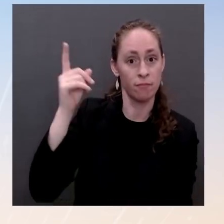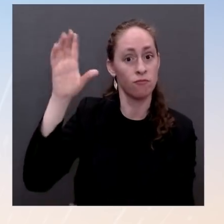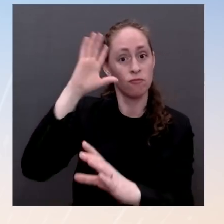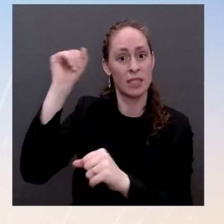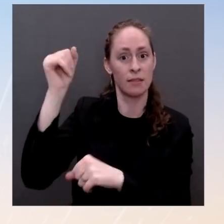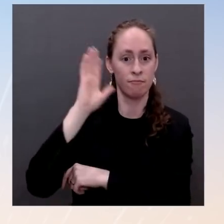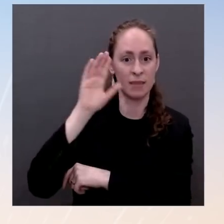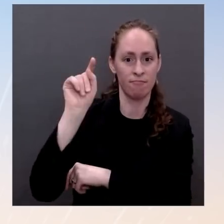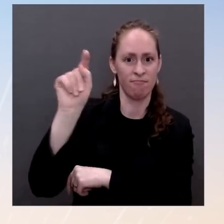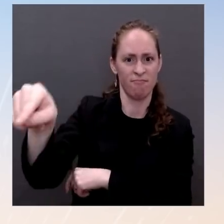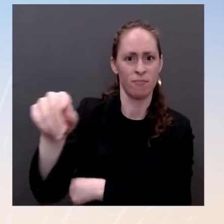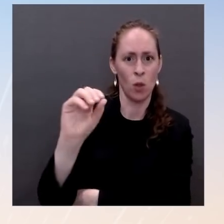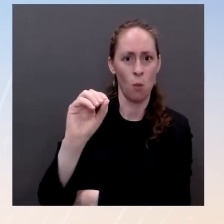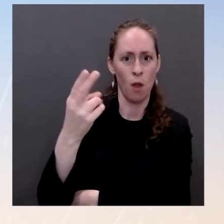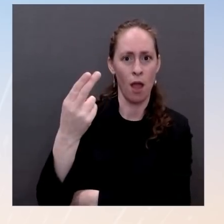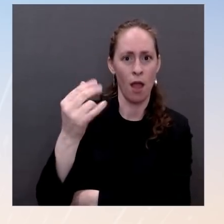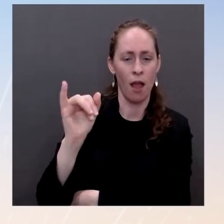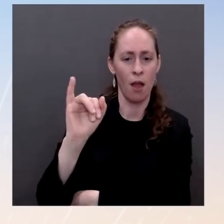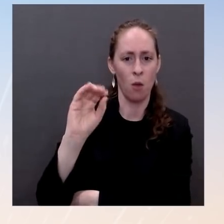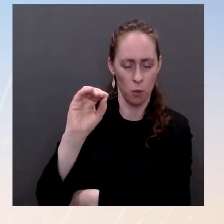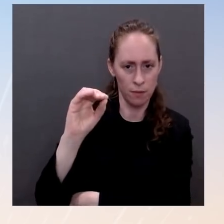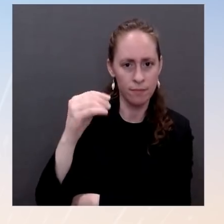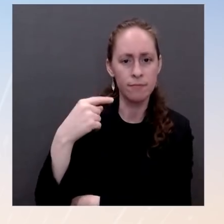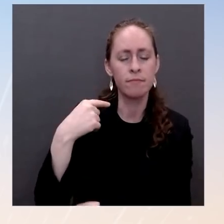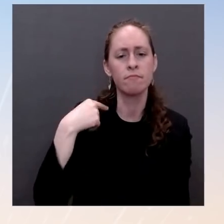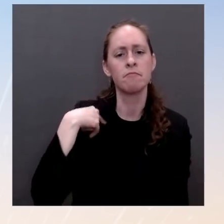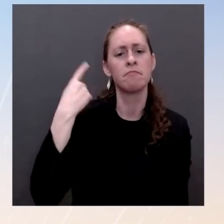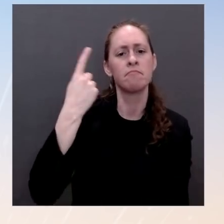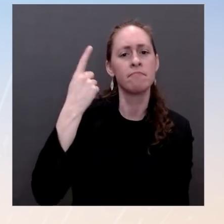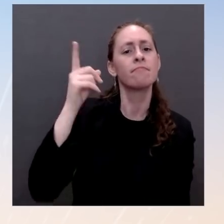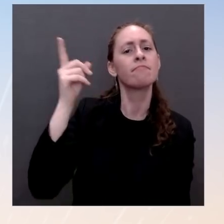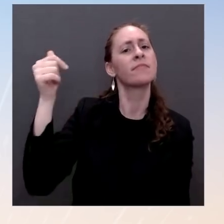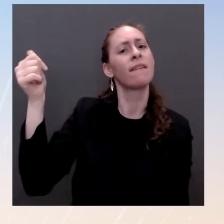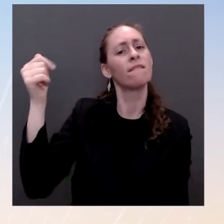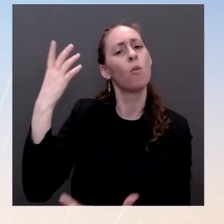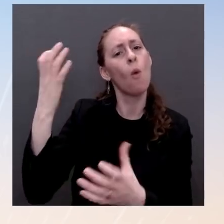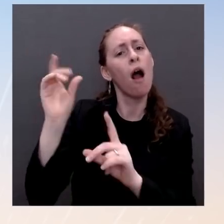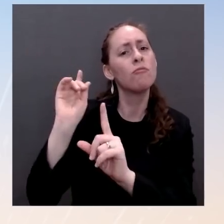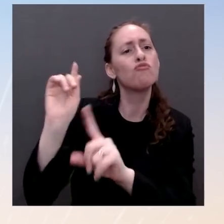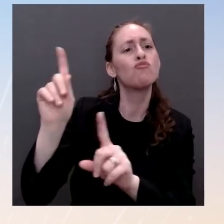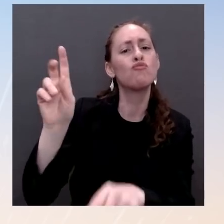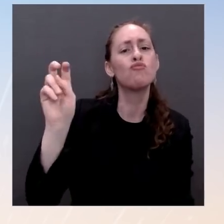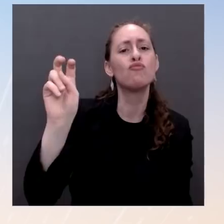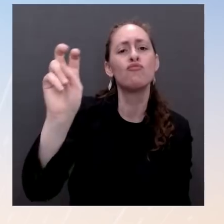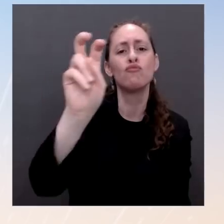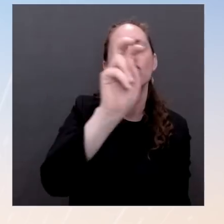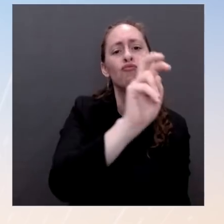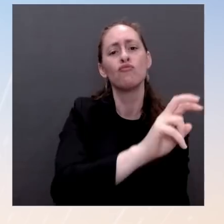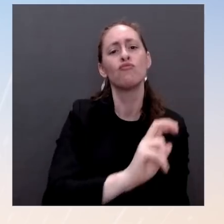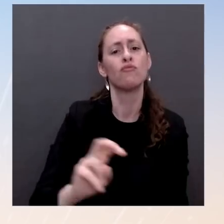people frequently. How often would he like to be out there per week? What do you guys ramp every up day?